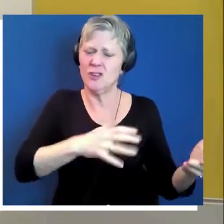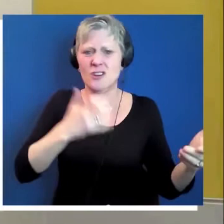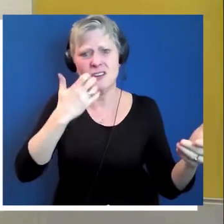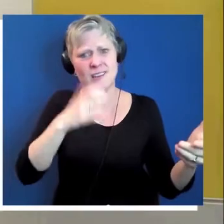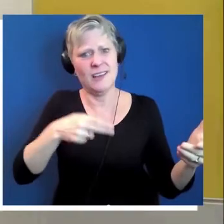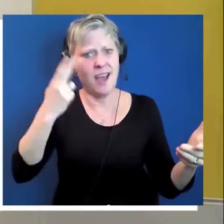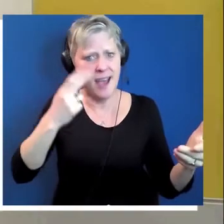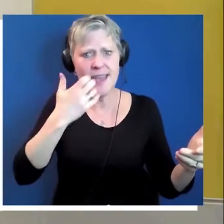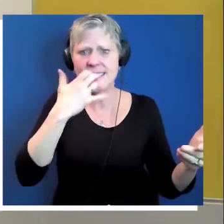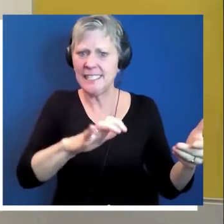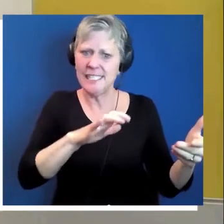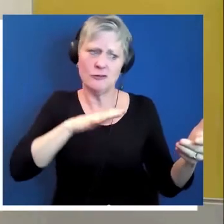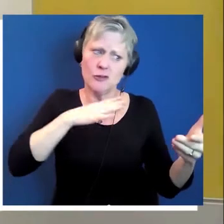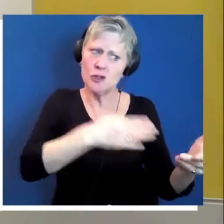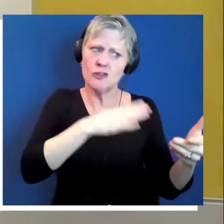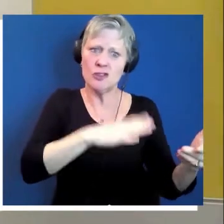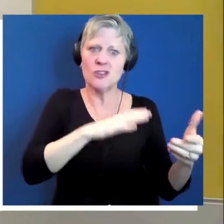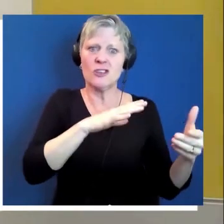fast.